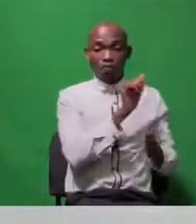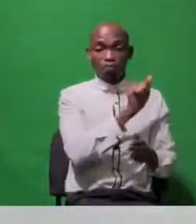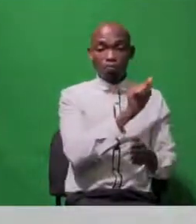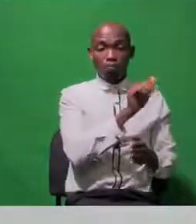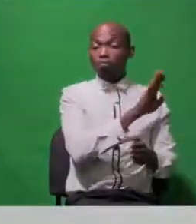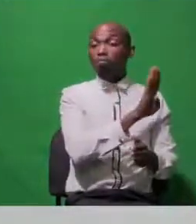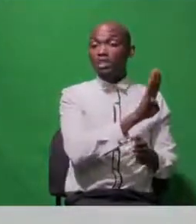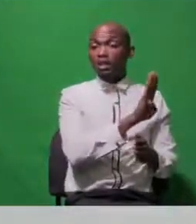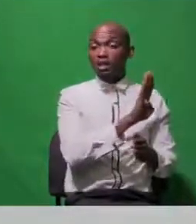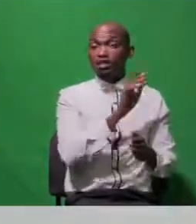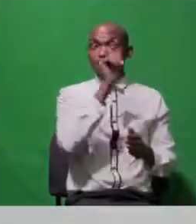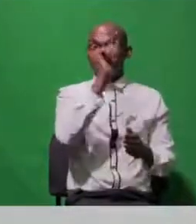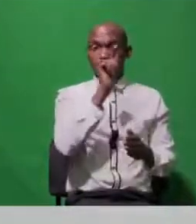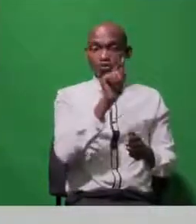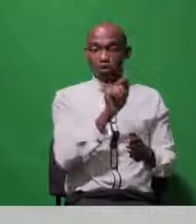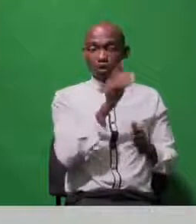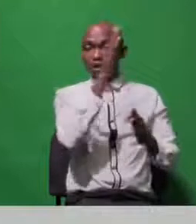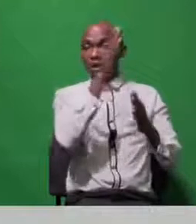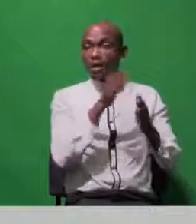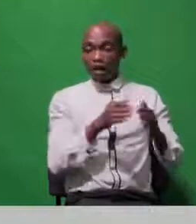as we can link this.